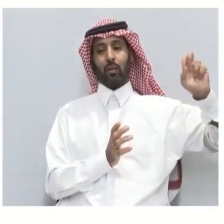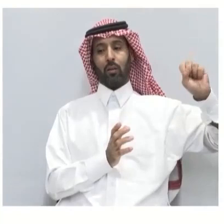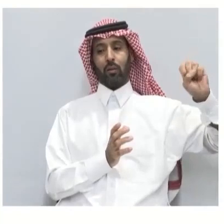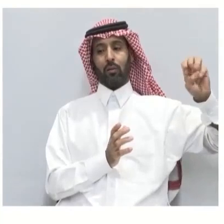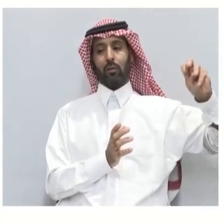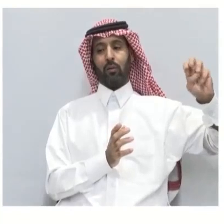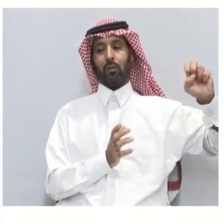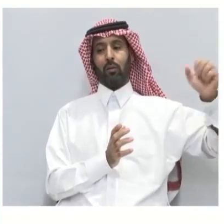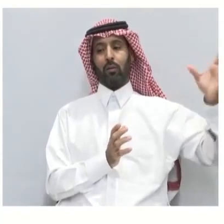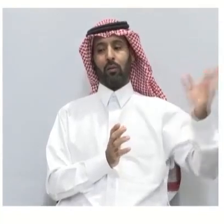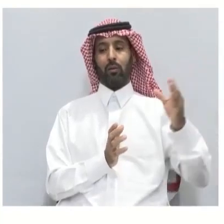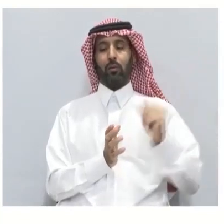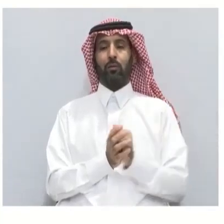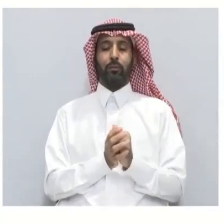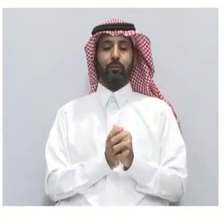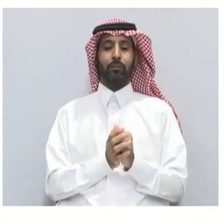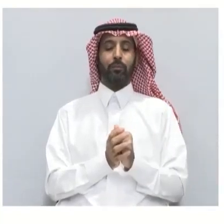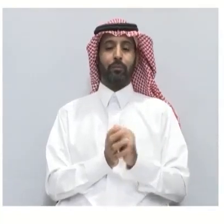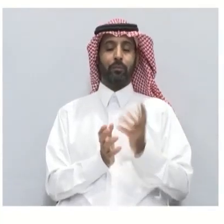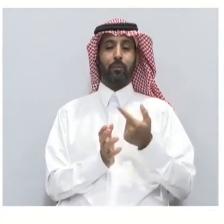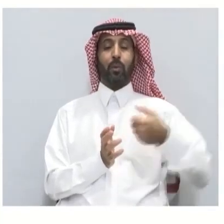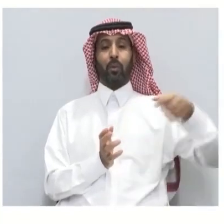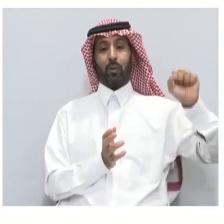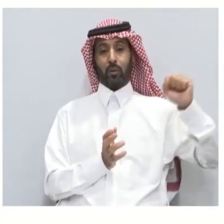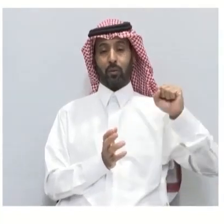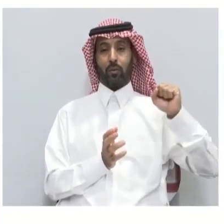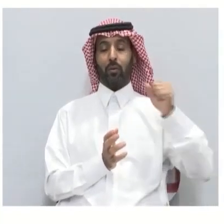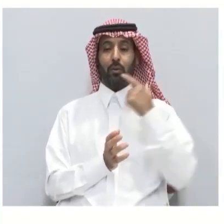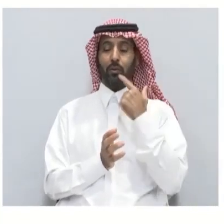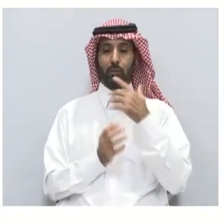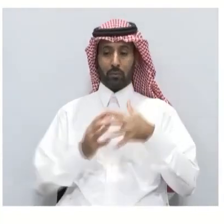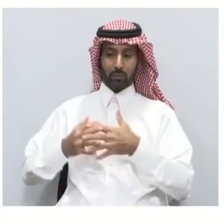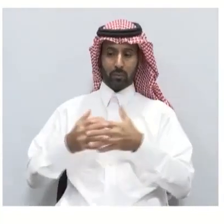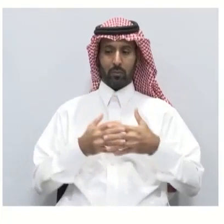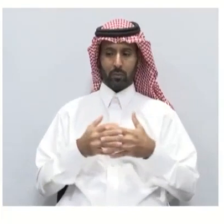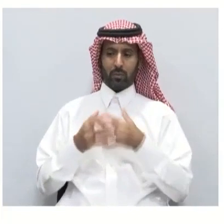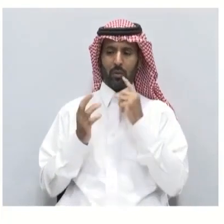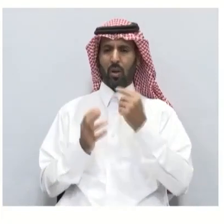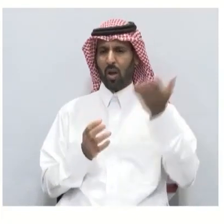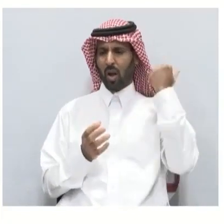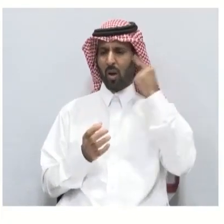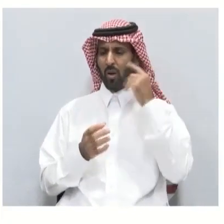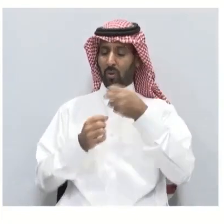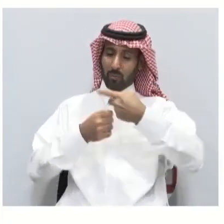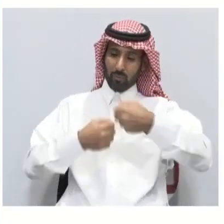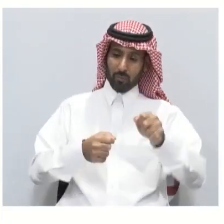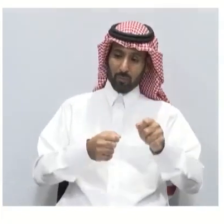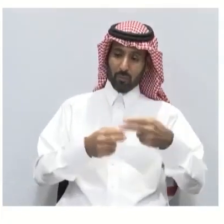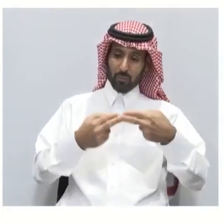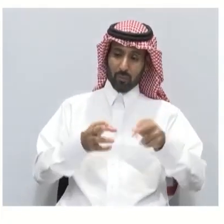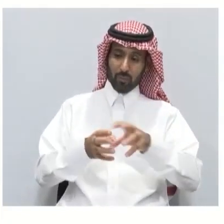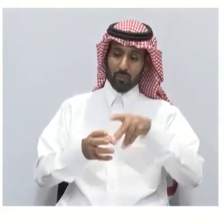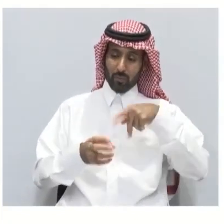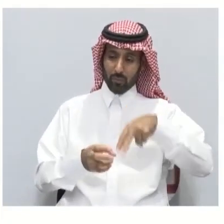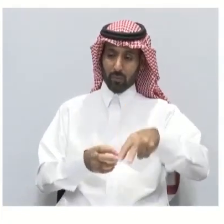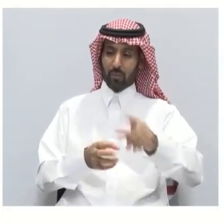now. Grayson, California, USA, an inmate who was just a day away from being released from jail fled the county